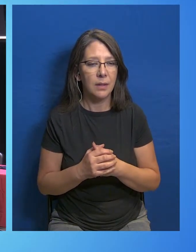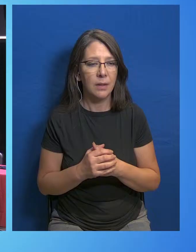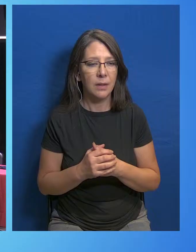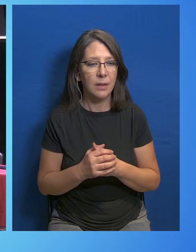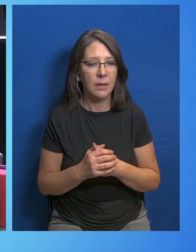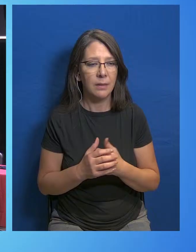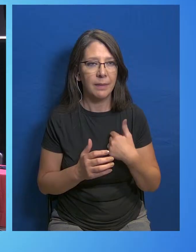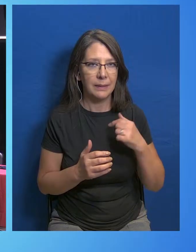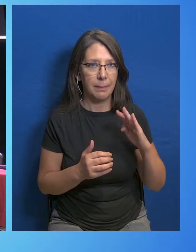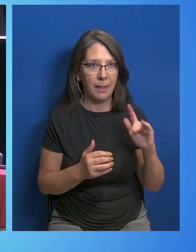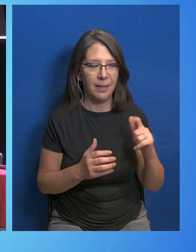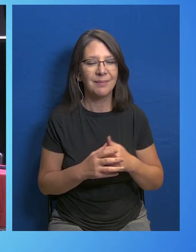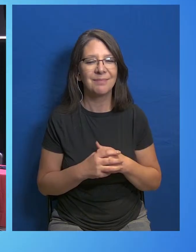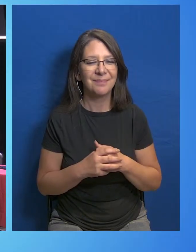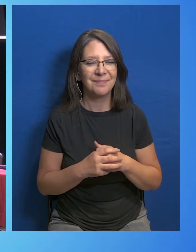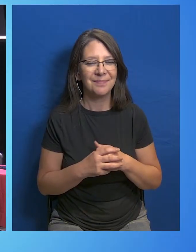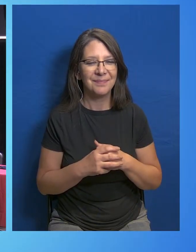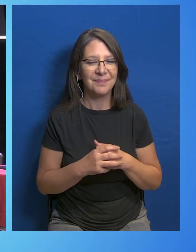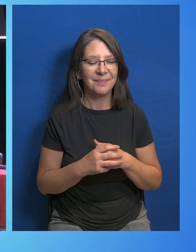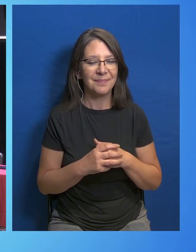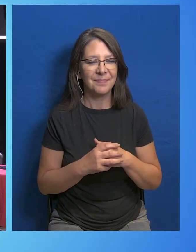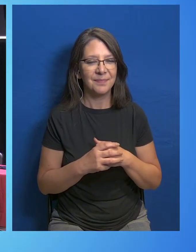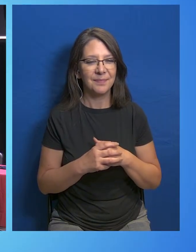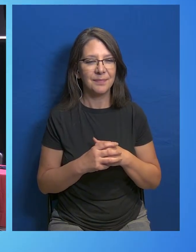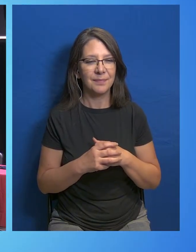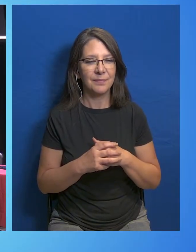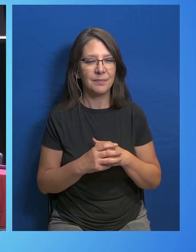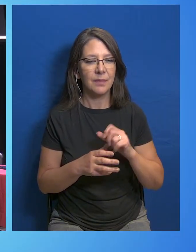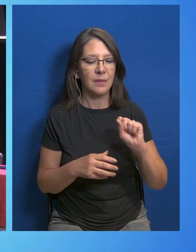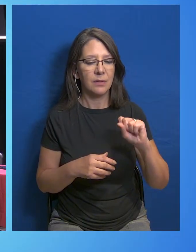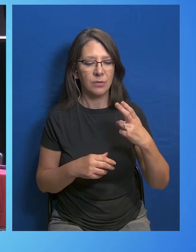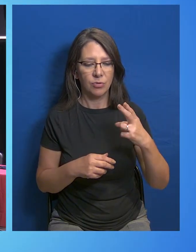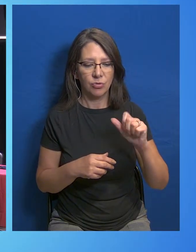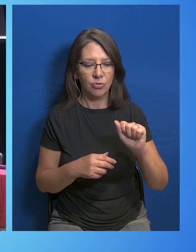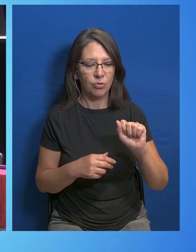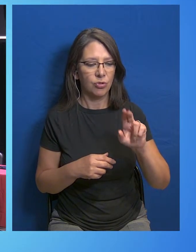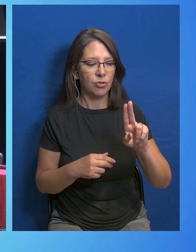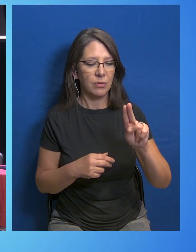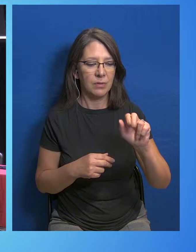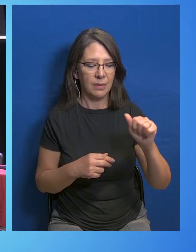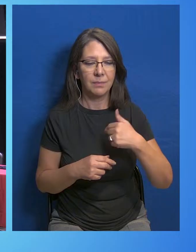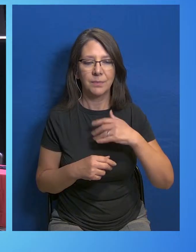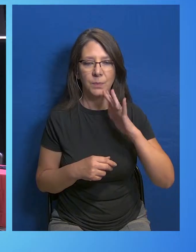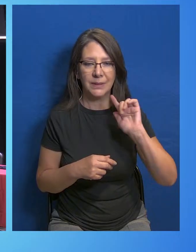This bill. Thank you. This is Shauna. I'll second that motion.